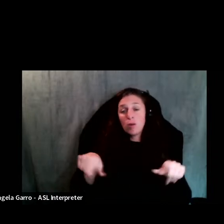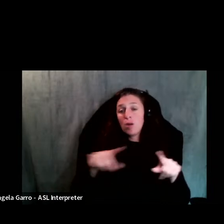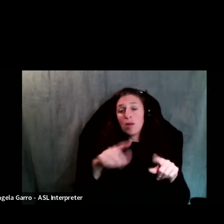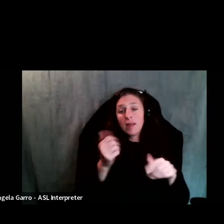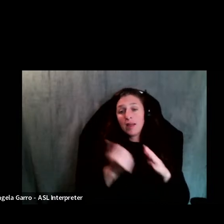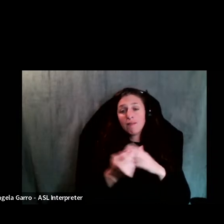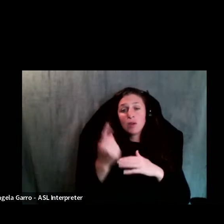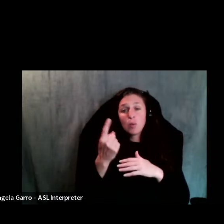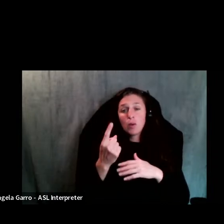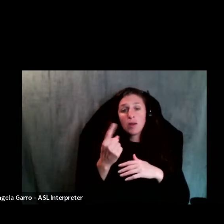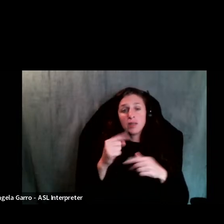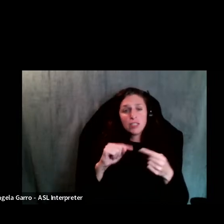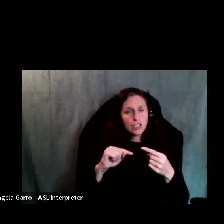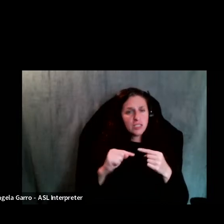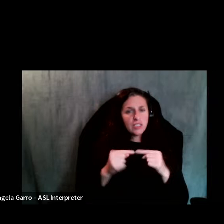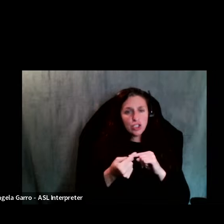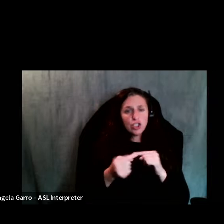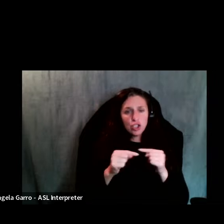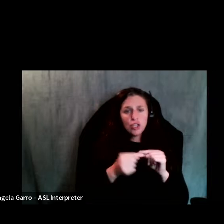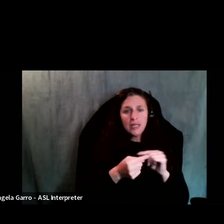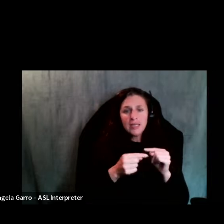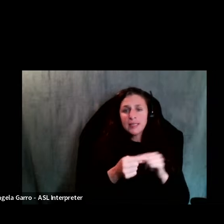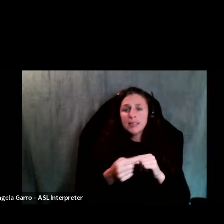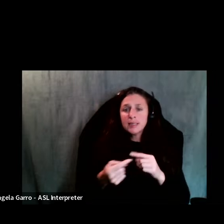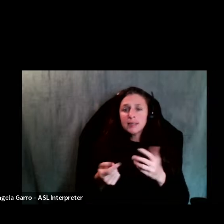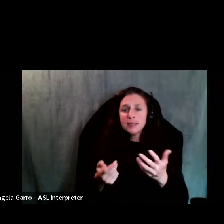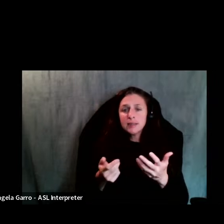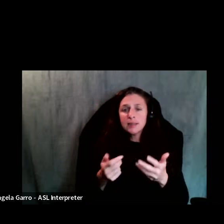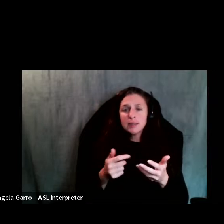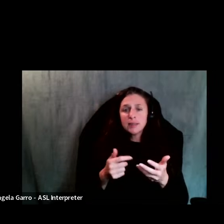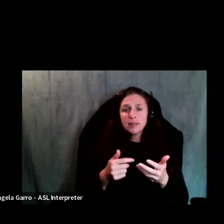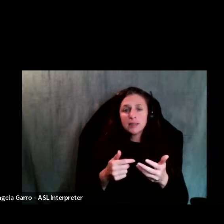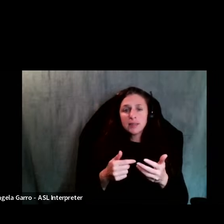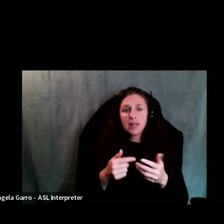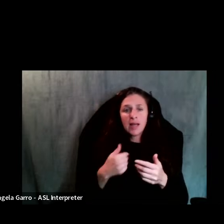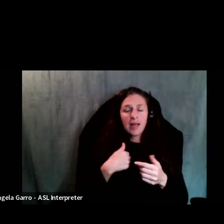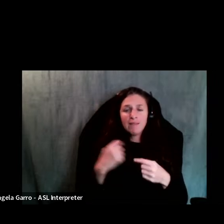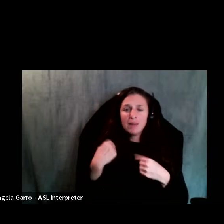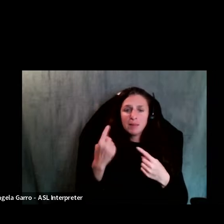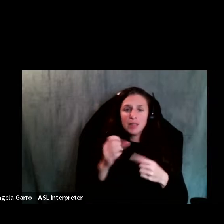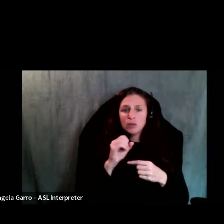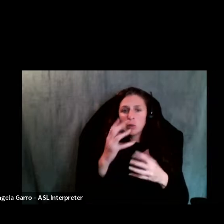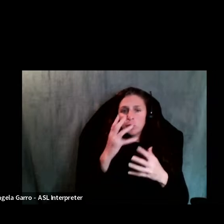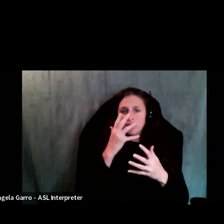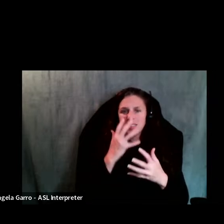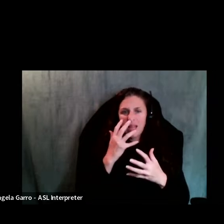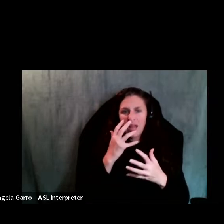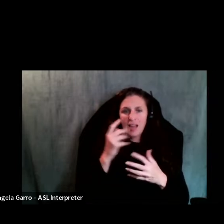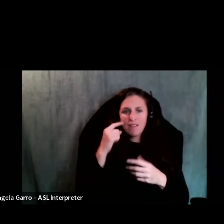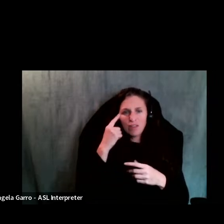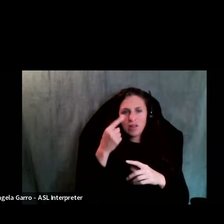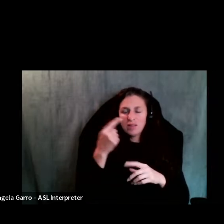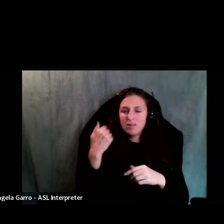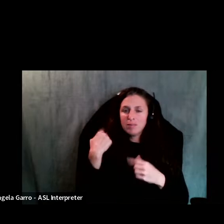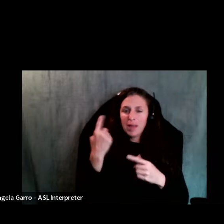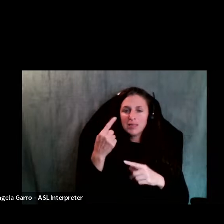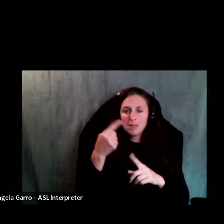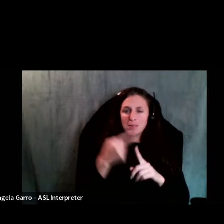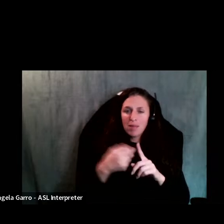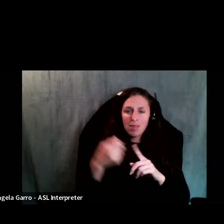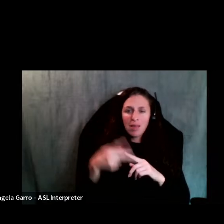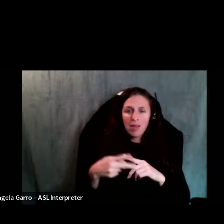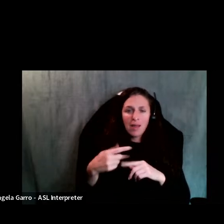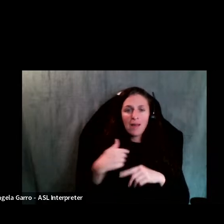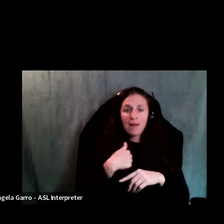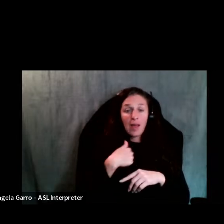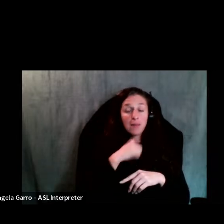everyone is hurting. I think I've been so sad for the past month and a half, and I'm